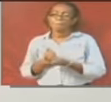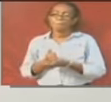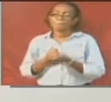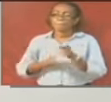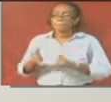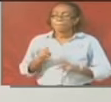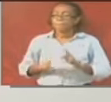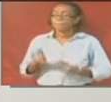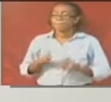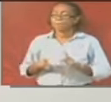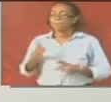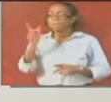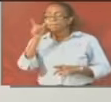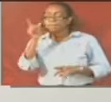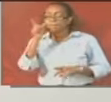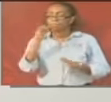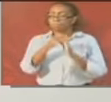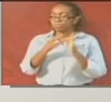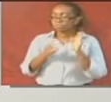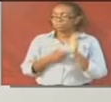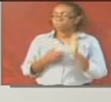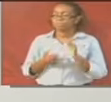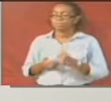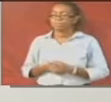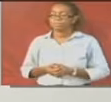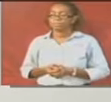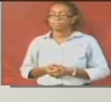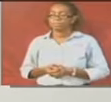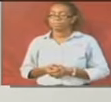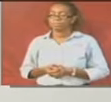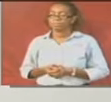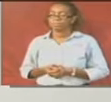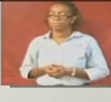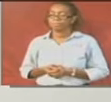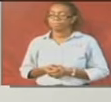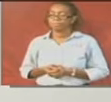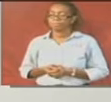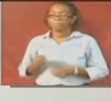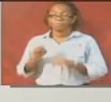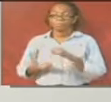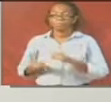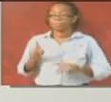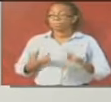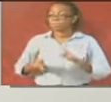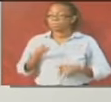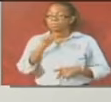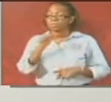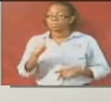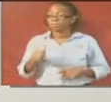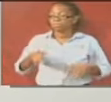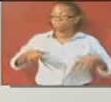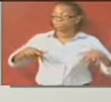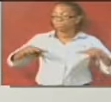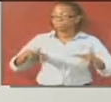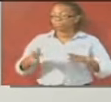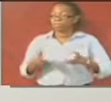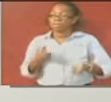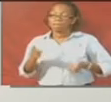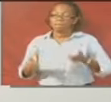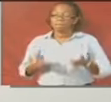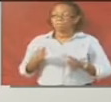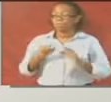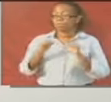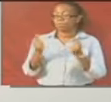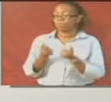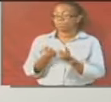needed the regulations that separate individuals from congregating in public spaces. So it's sort of observational